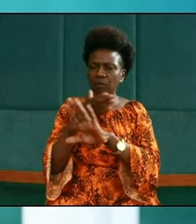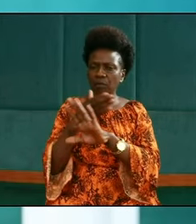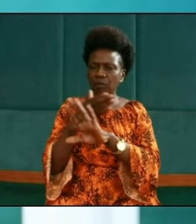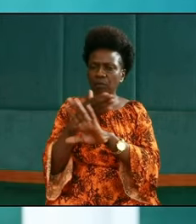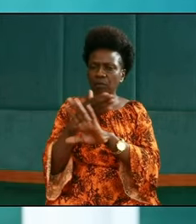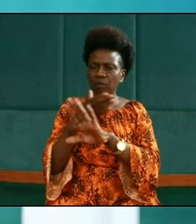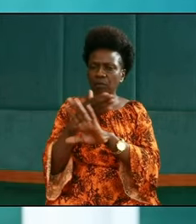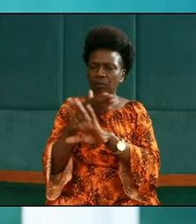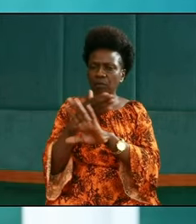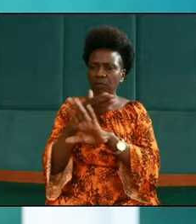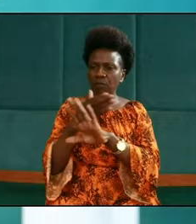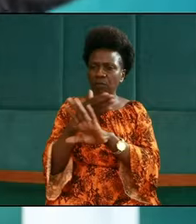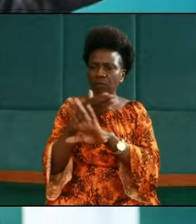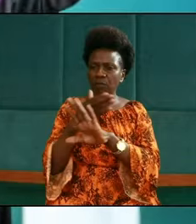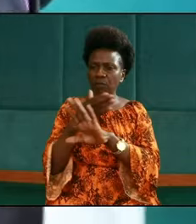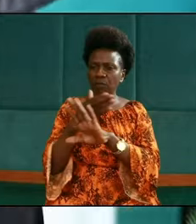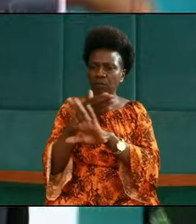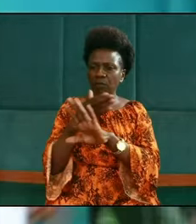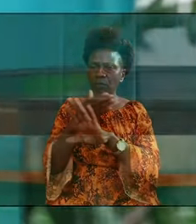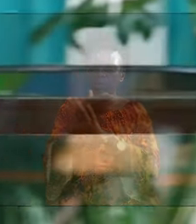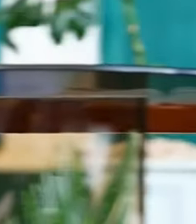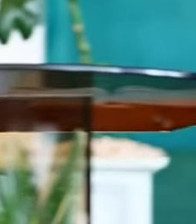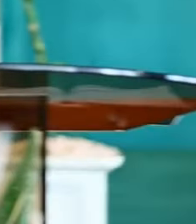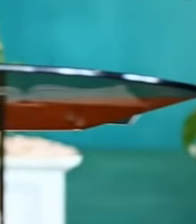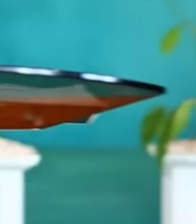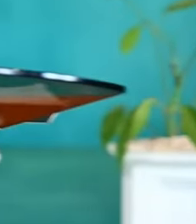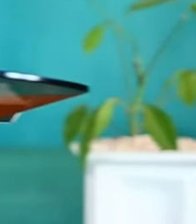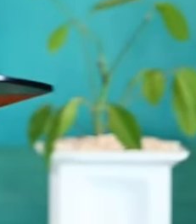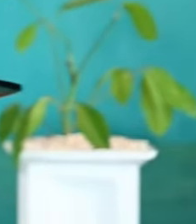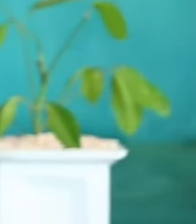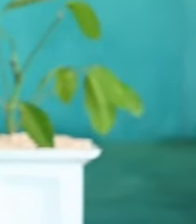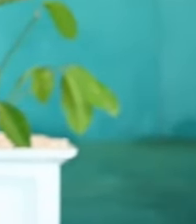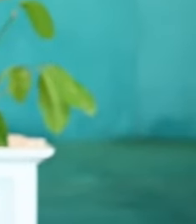Sanhedrin, when they were asked not to preach,